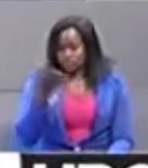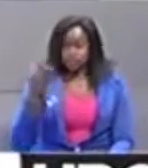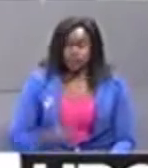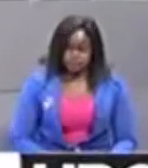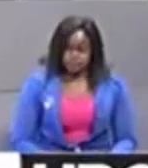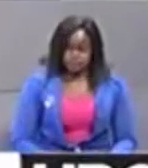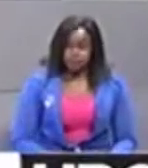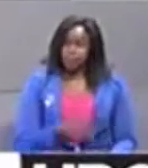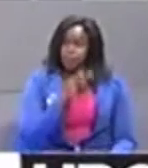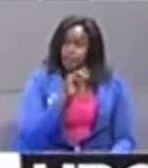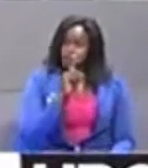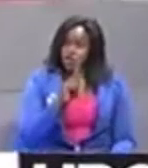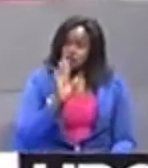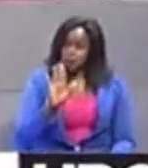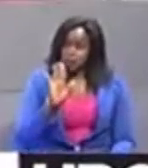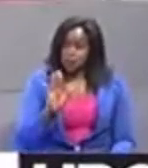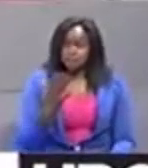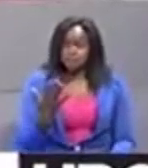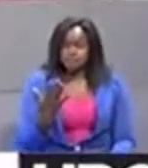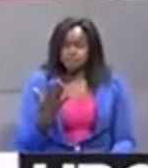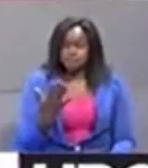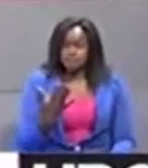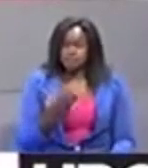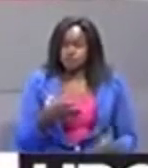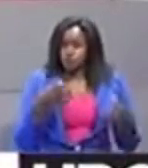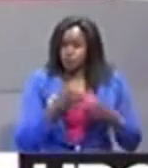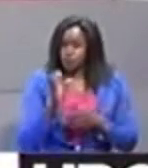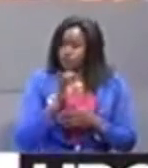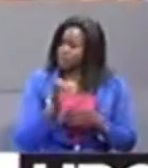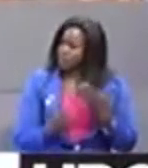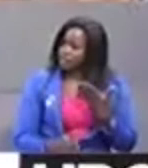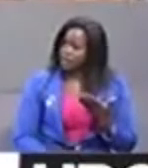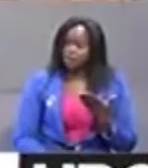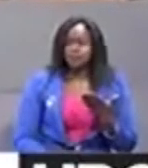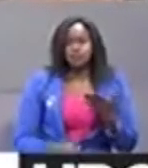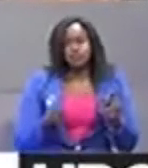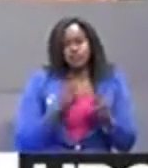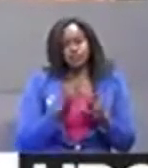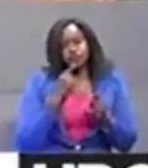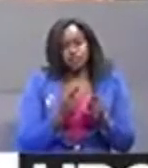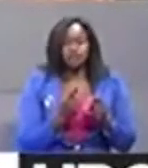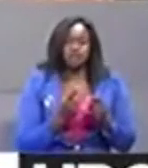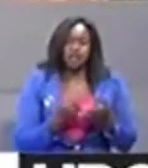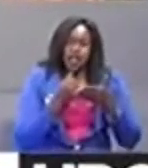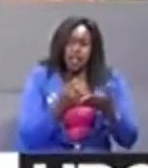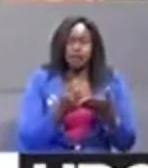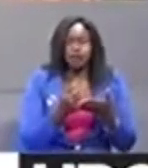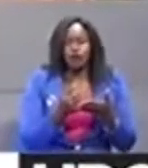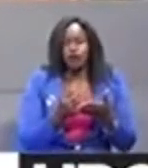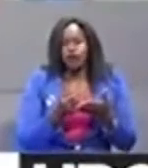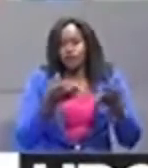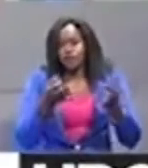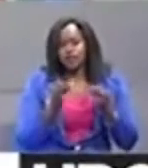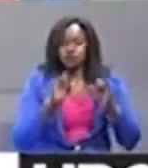Mbuguya, Managing Director of Eclectics Group of Companies, asserts the drive also enables the financial institutions to